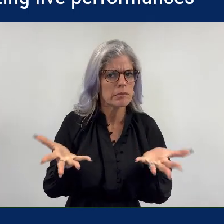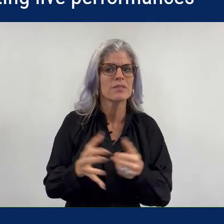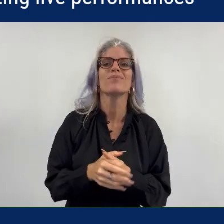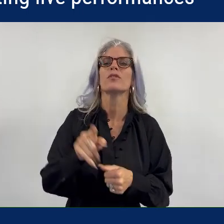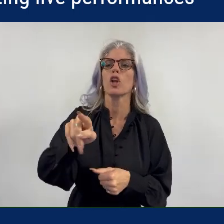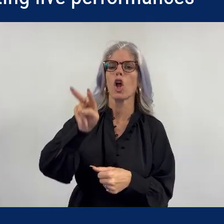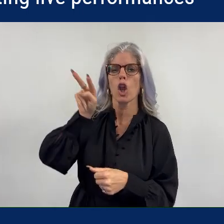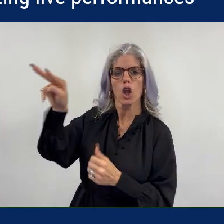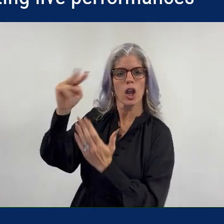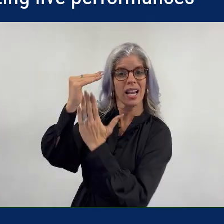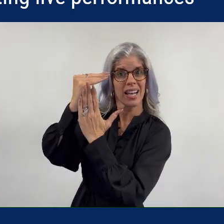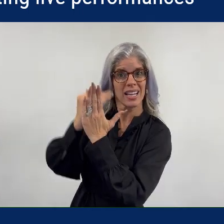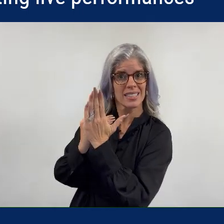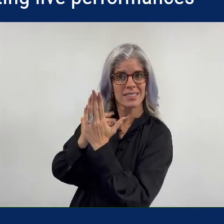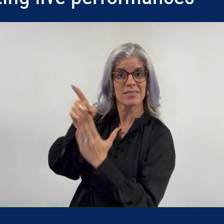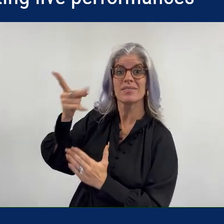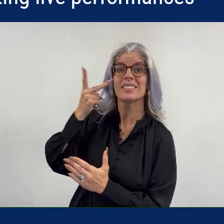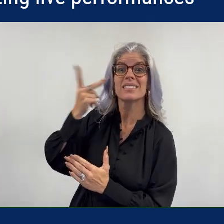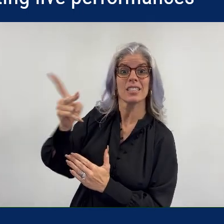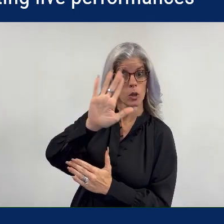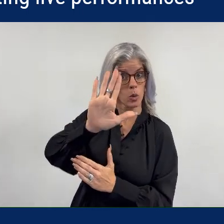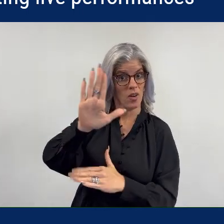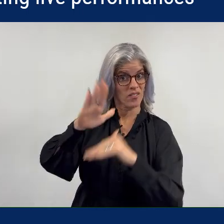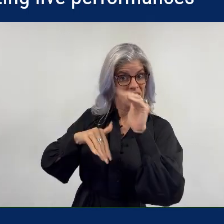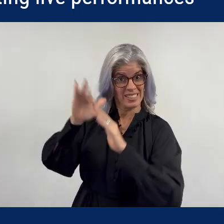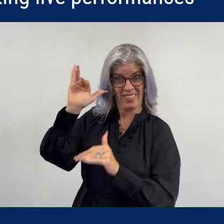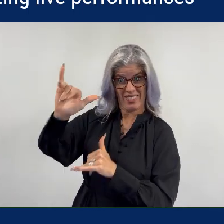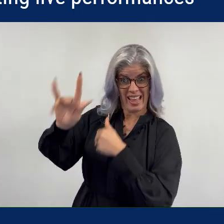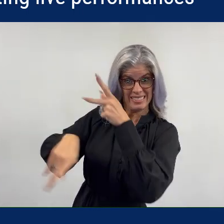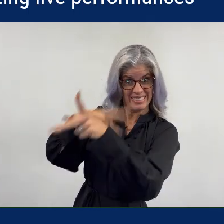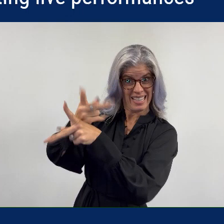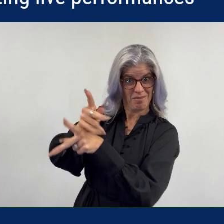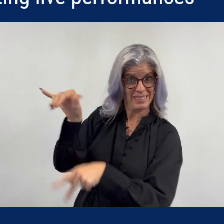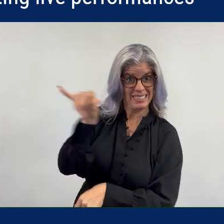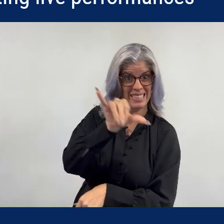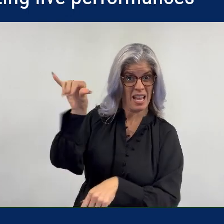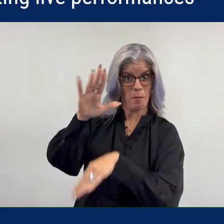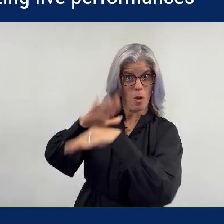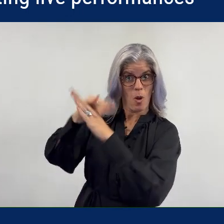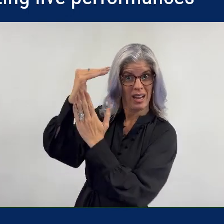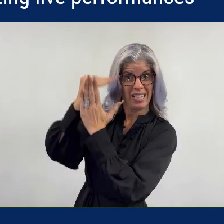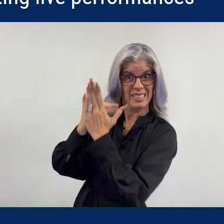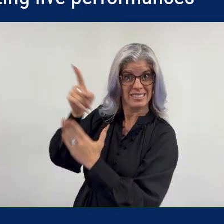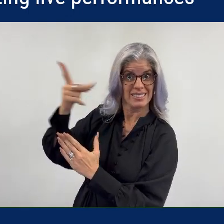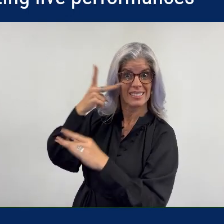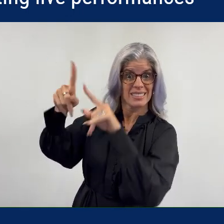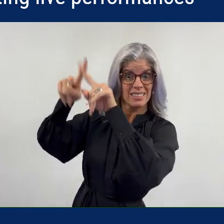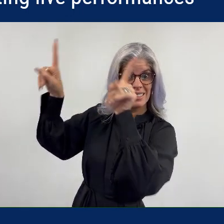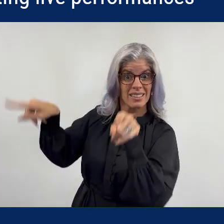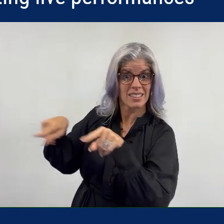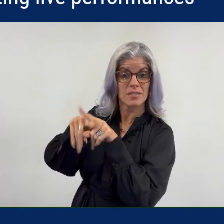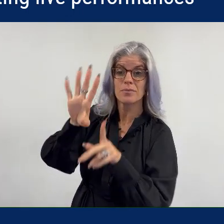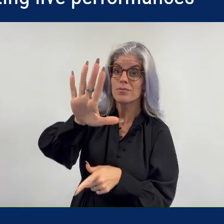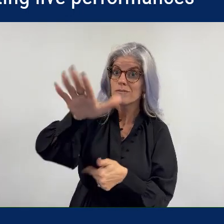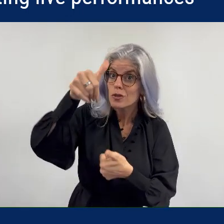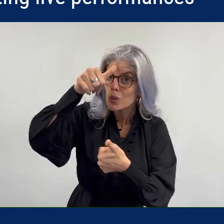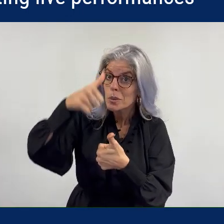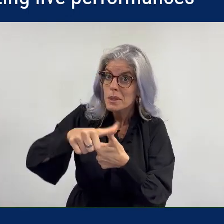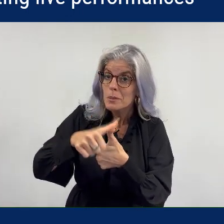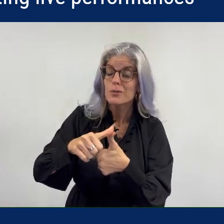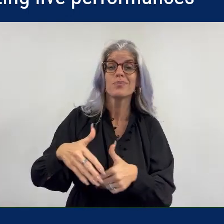of worship typically fall under non-critical essential social services unless you provide one of the services we discussed in the last slide.